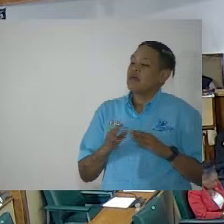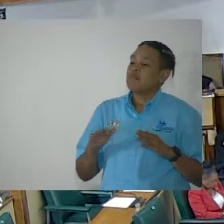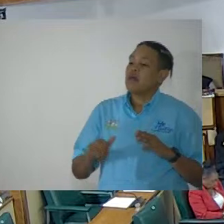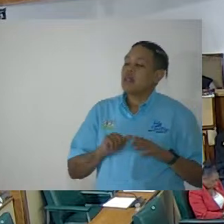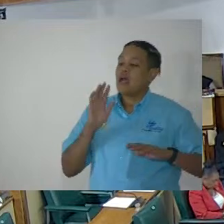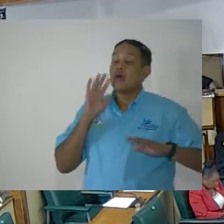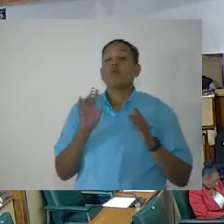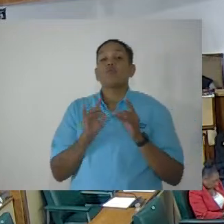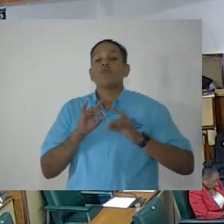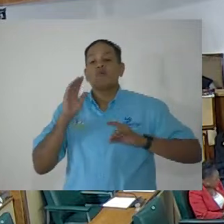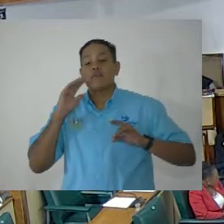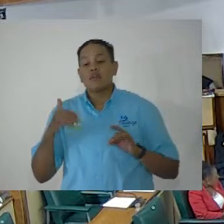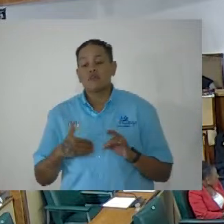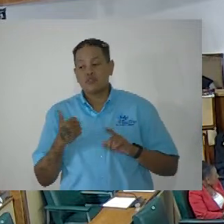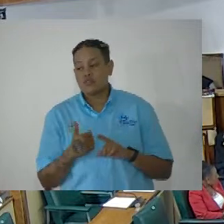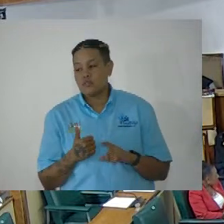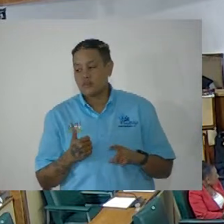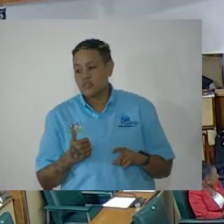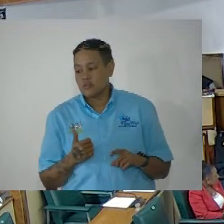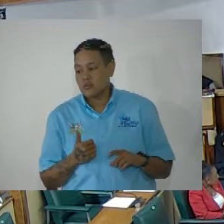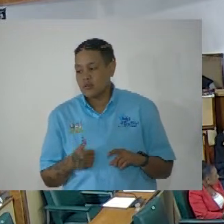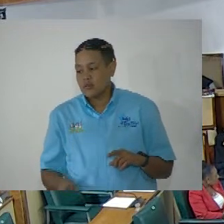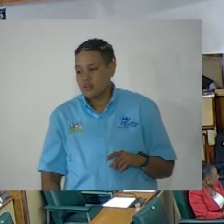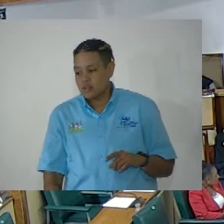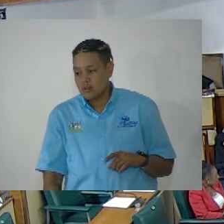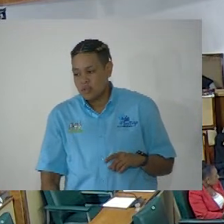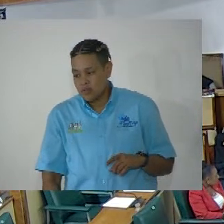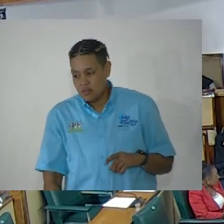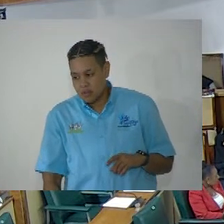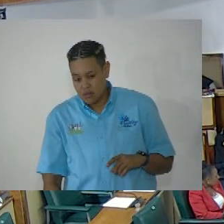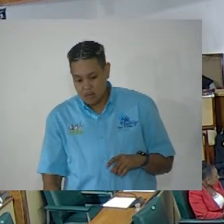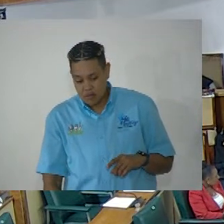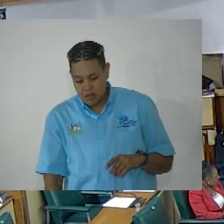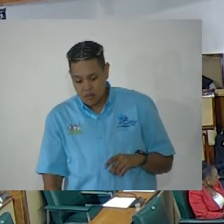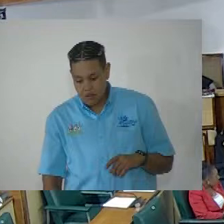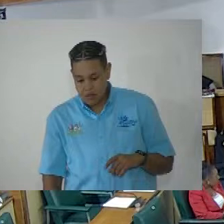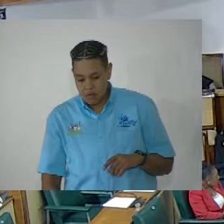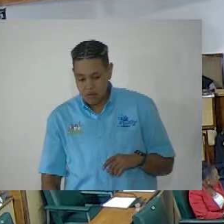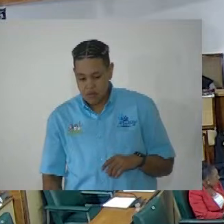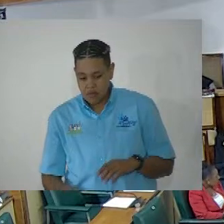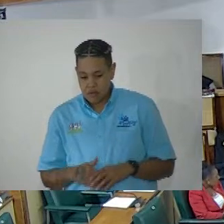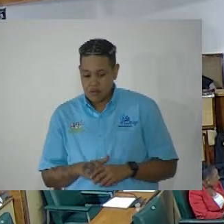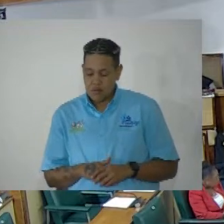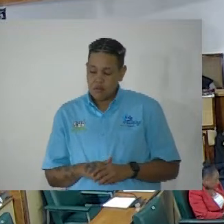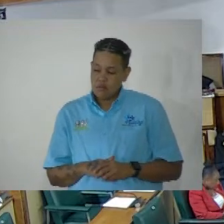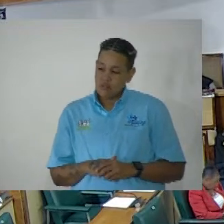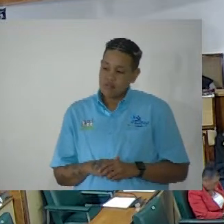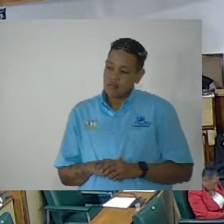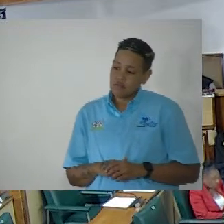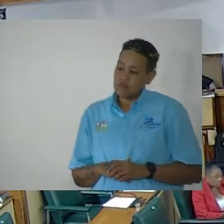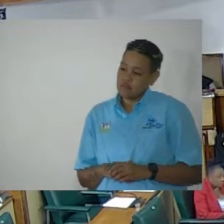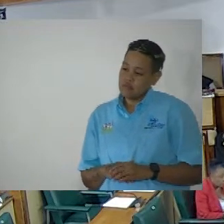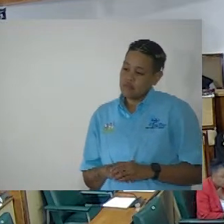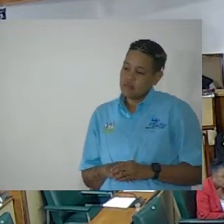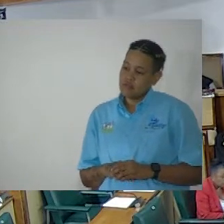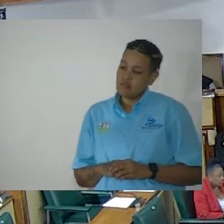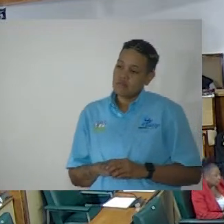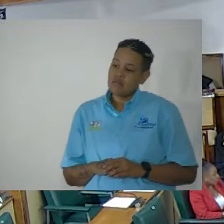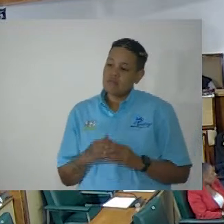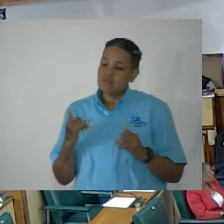I'll move to introduce... No. Sorry, Madam Speaker, I